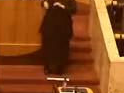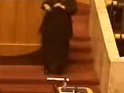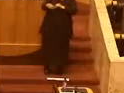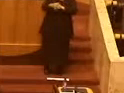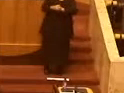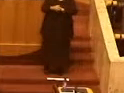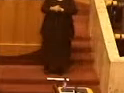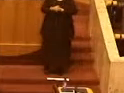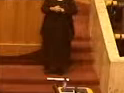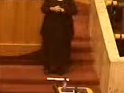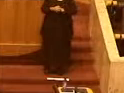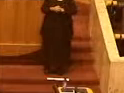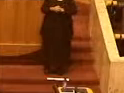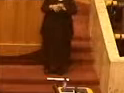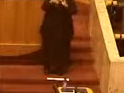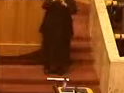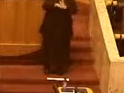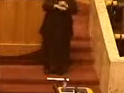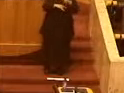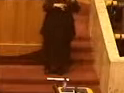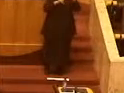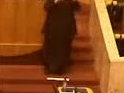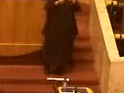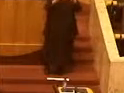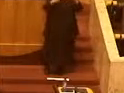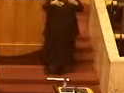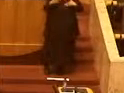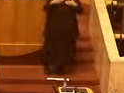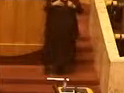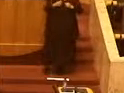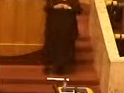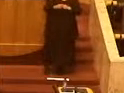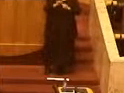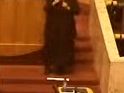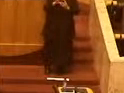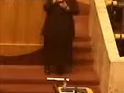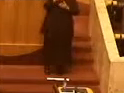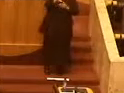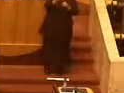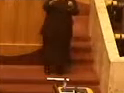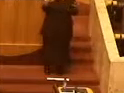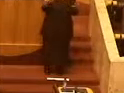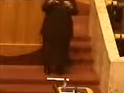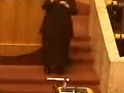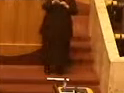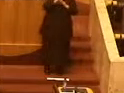3,824,517,000 rand. Program 1, Administration, it's allocated